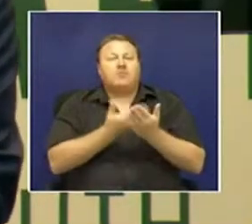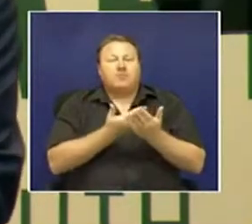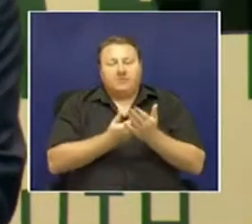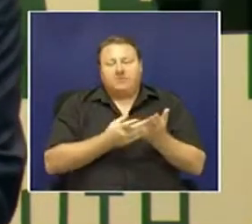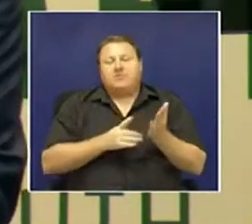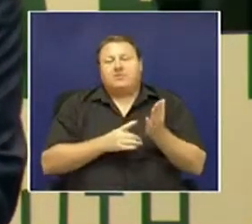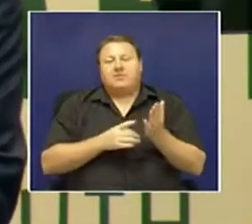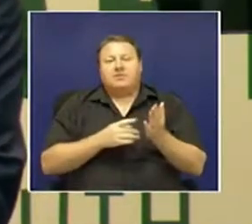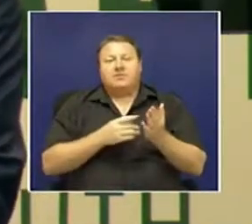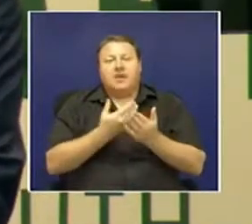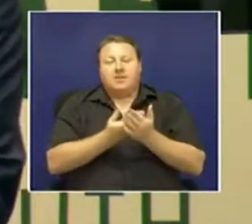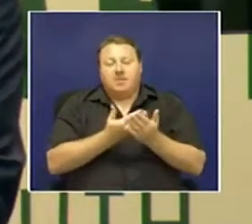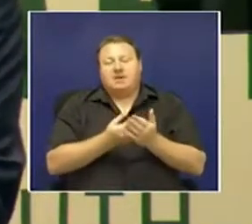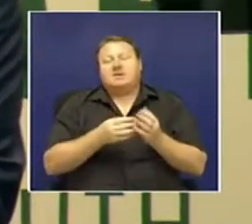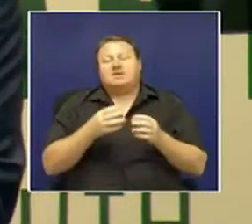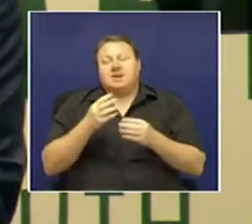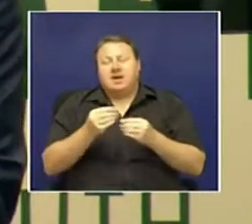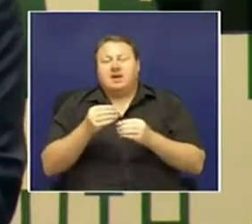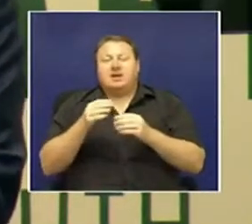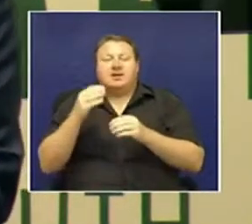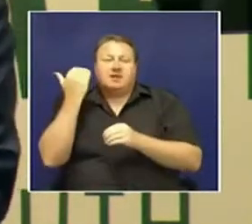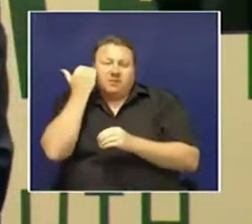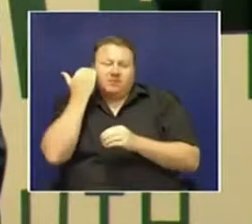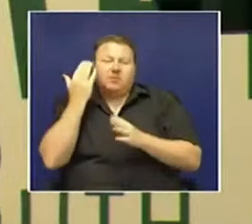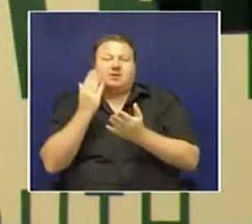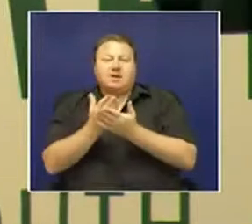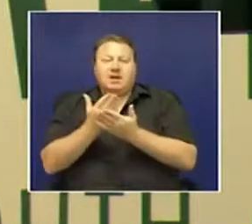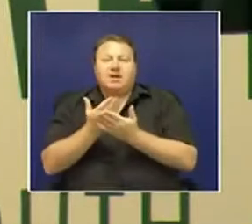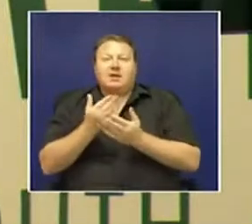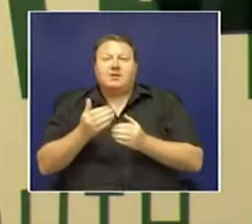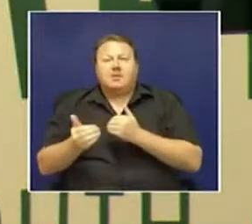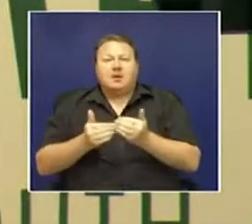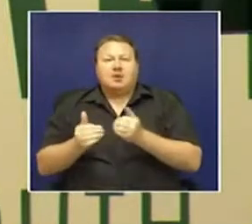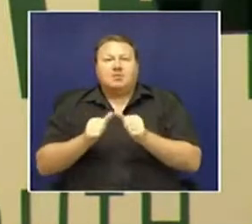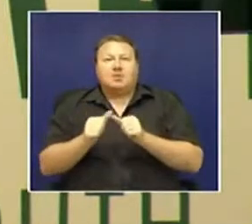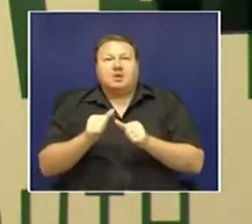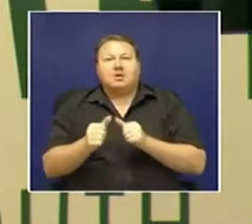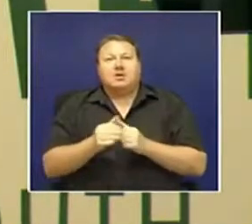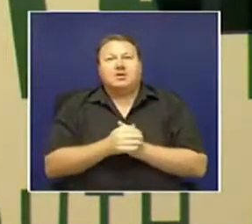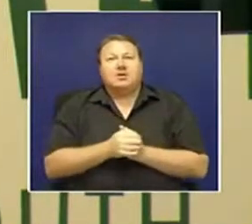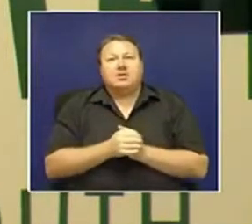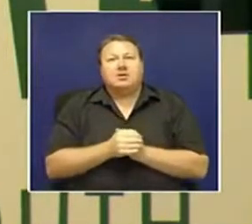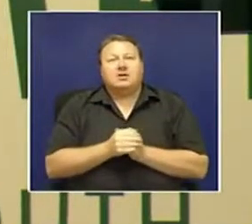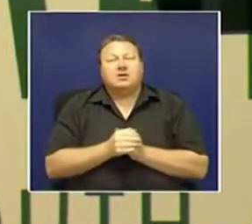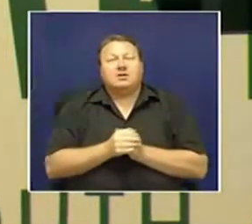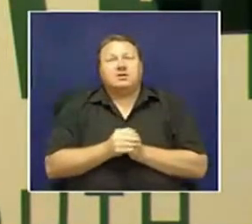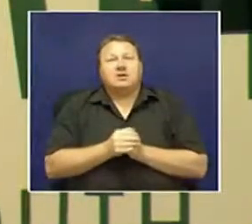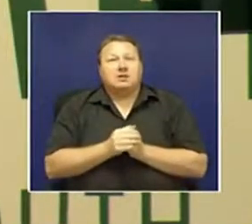what we have called the metal trading system, which we have been raising in Parliament.